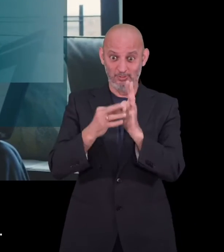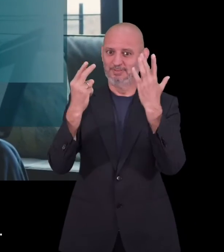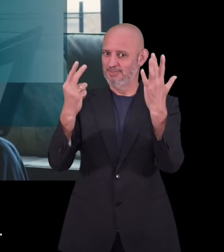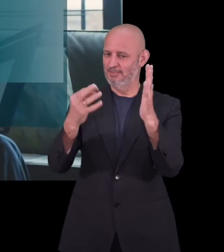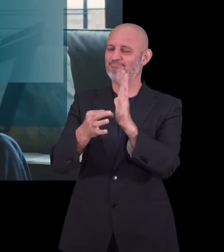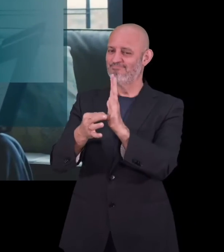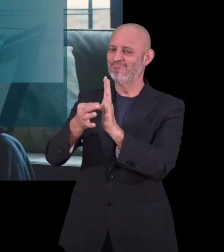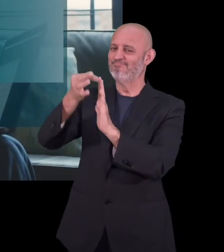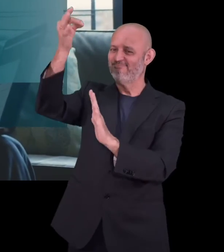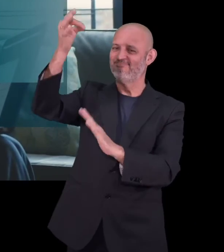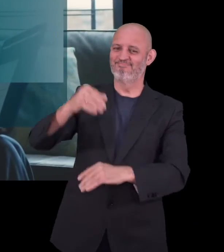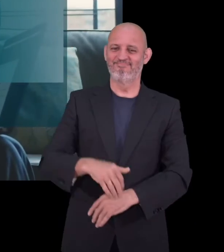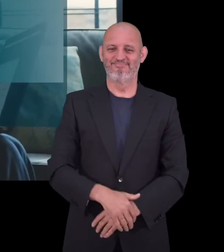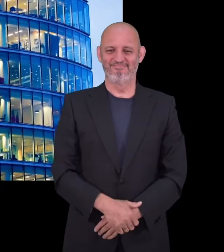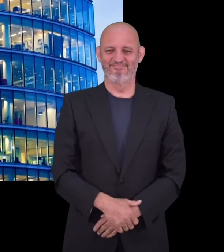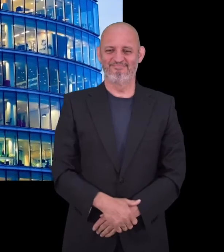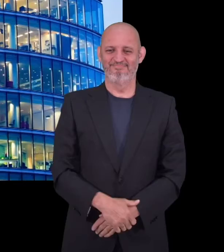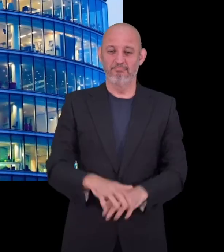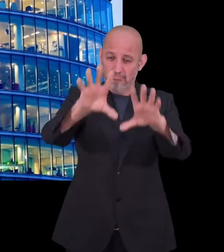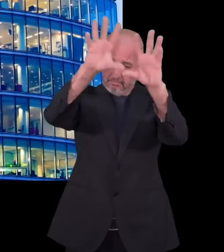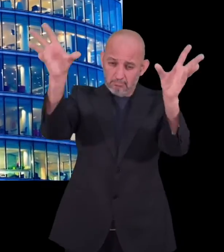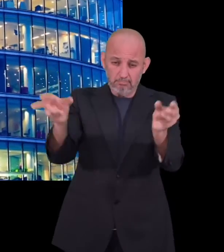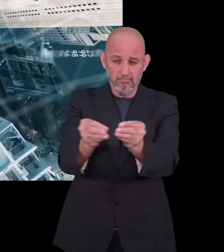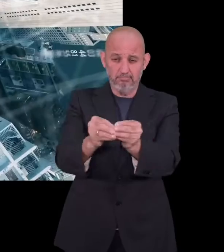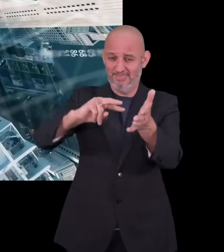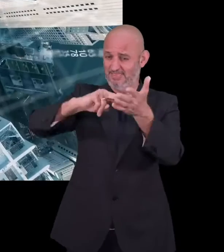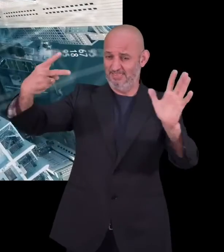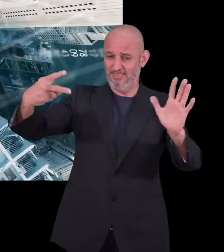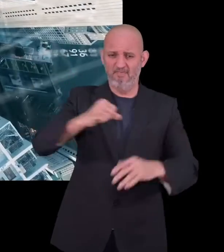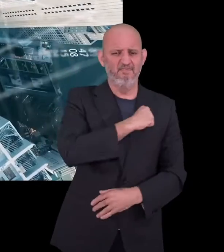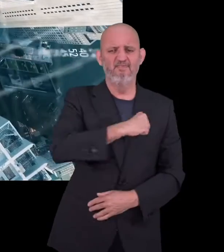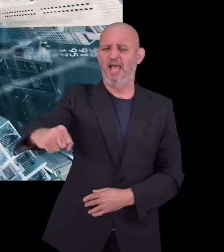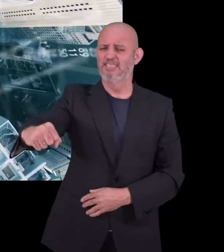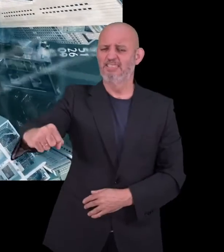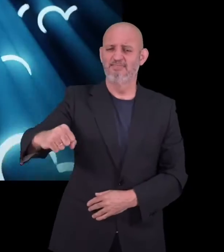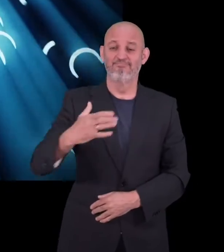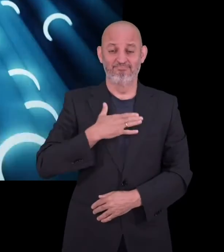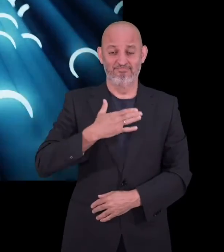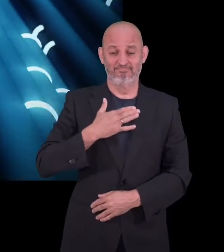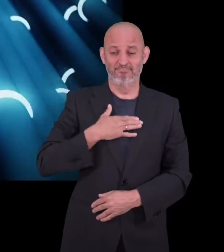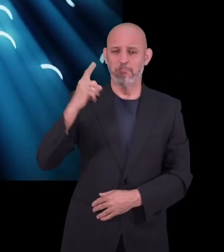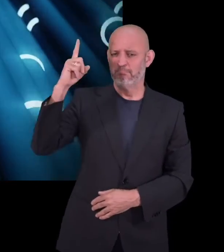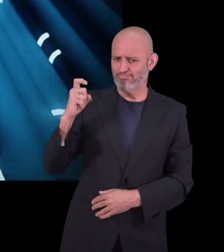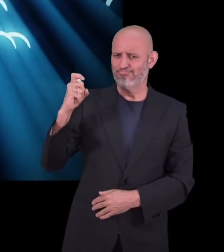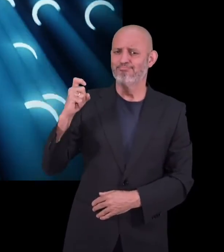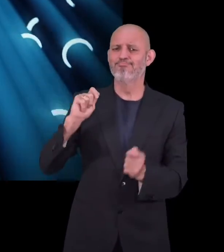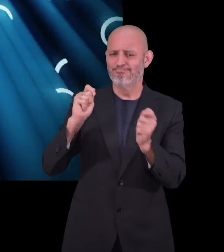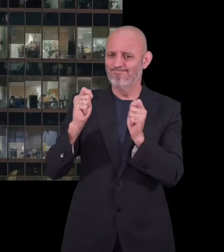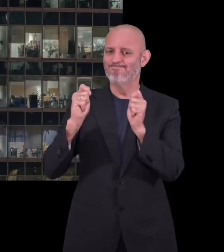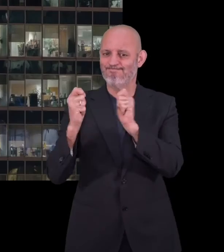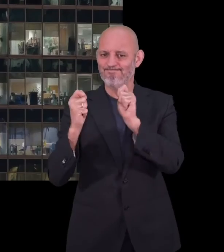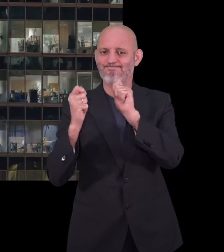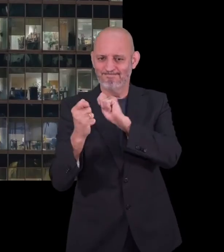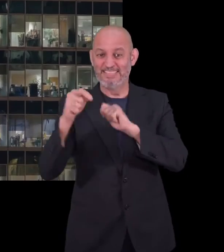7 percentage points. But this is just the start. Technology is advancing all the time, and as a